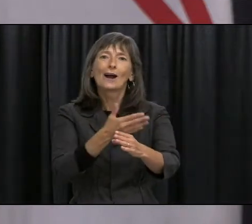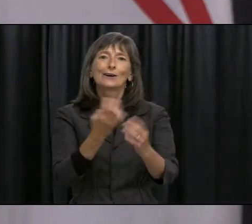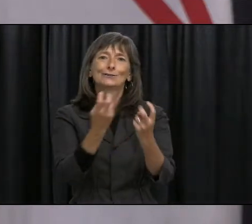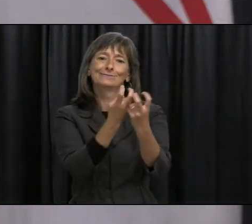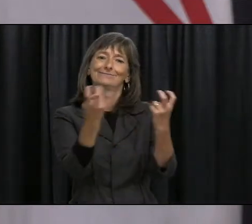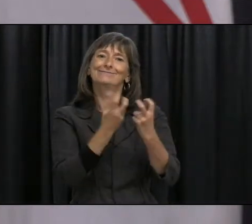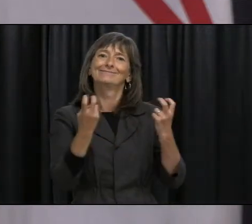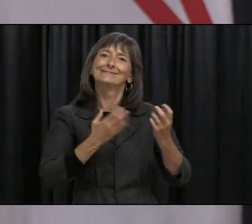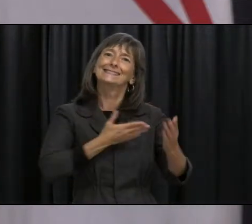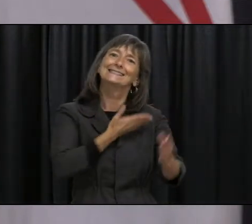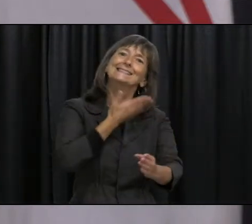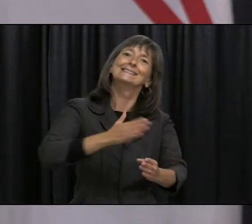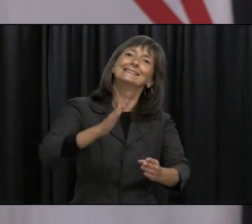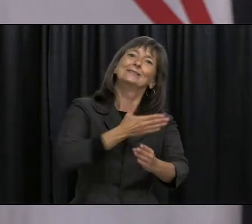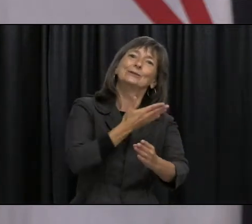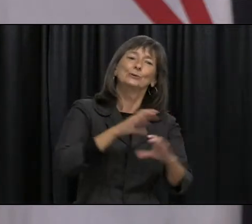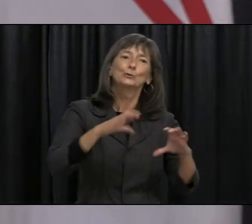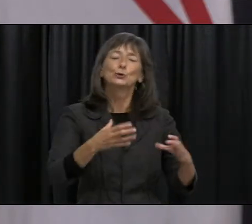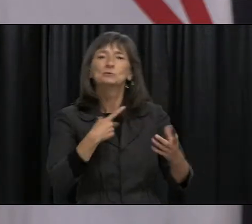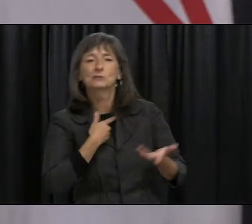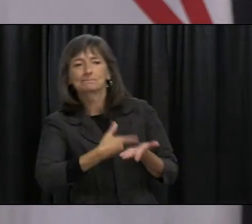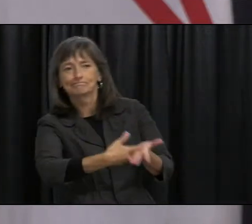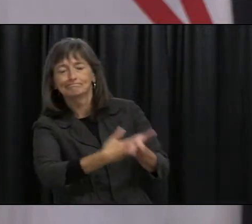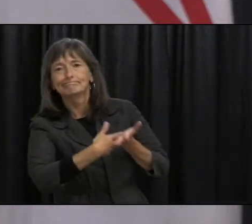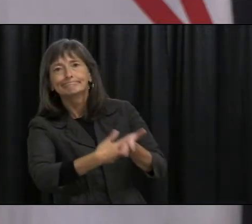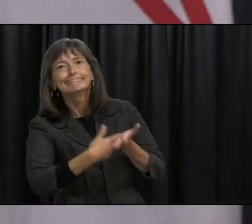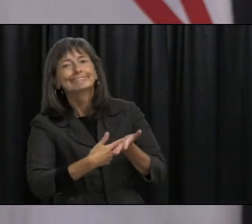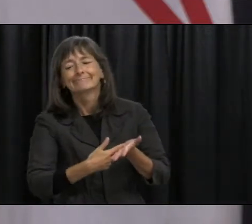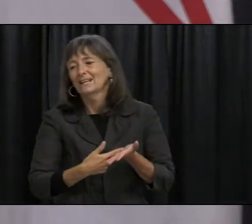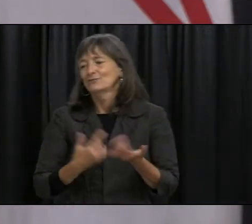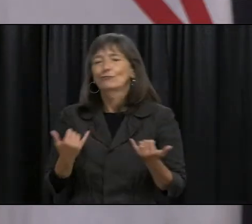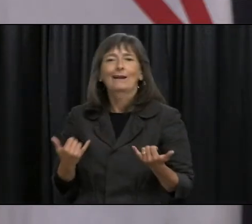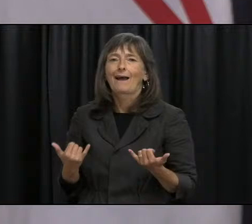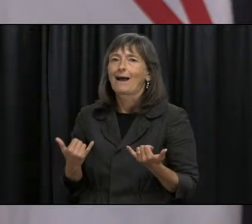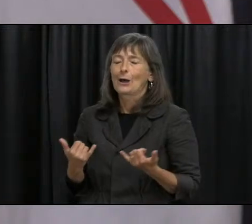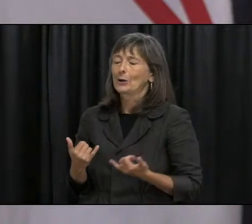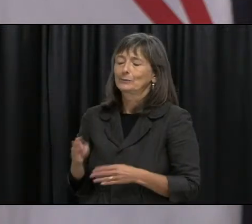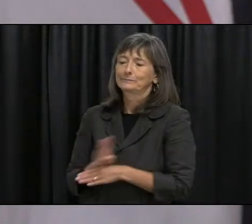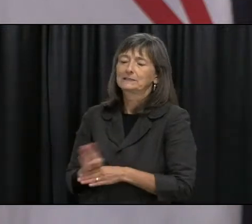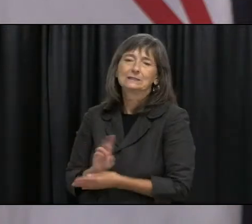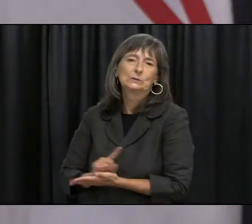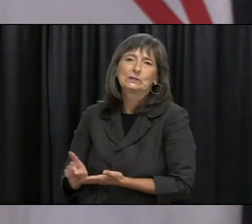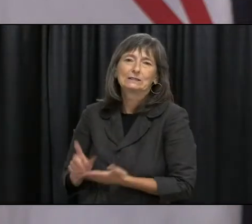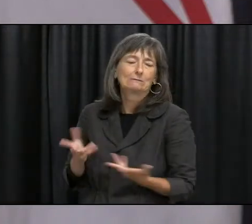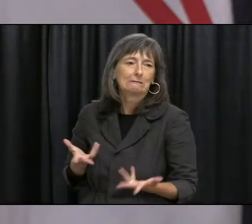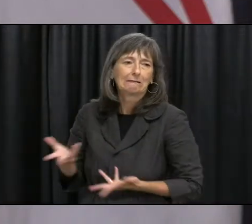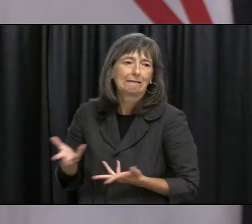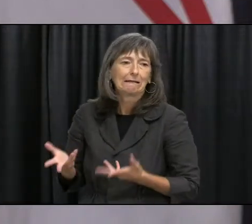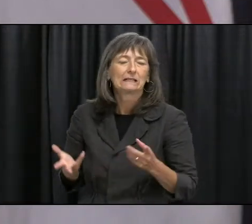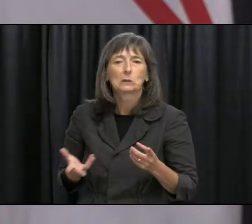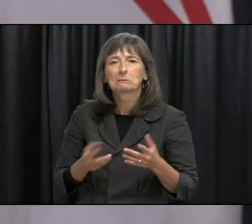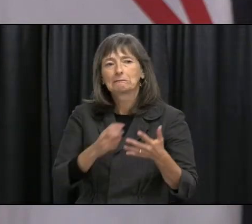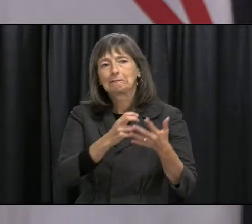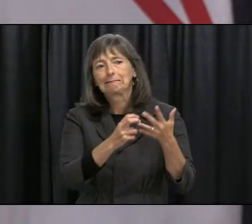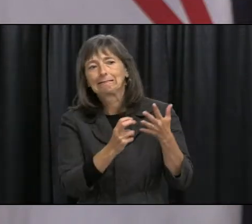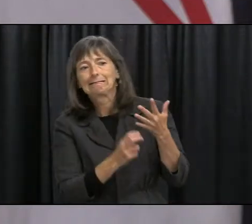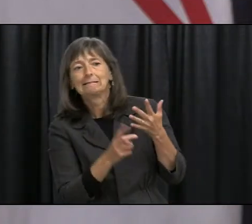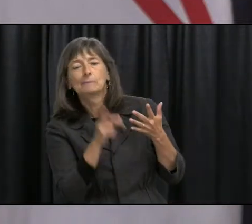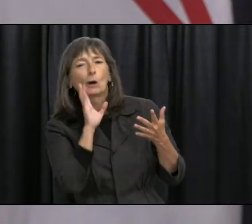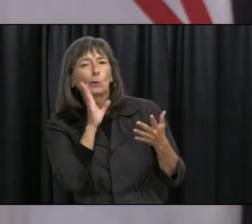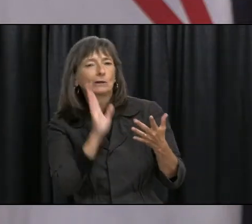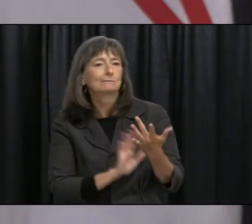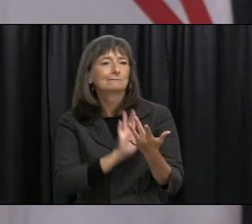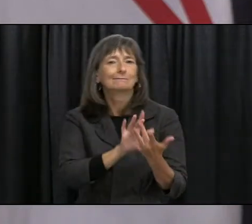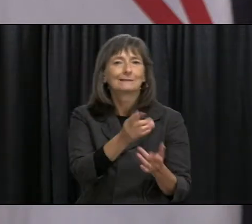people that we engaged with about this. It's just been a really busy week for us, and so we will